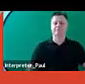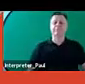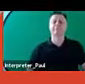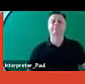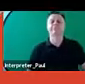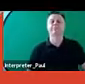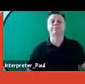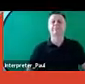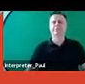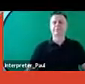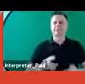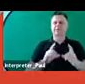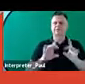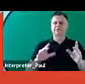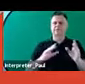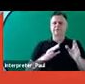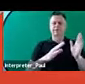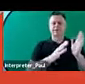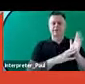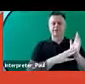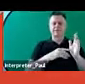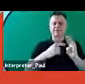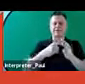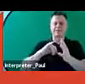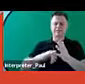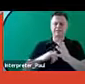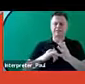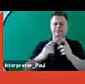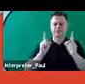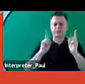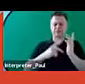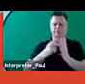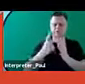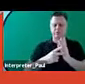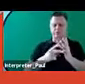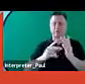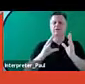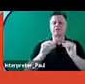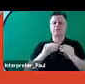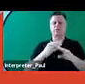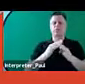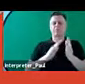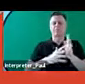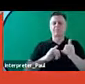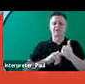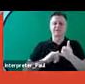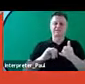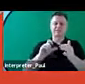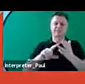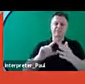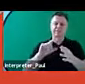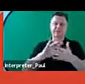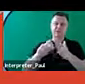on the M and S graduate management program before moving to Mars where she spent 10 years mostly in HR and resourcing